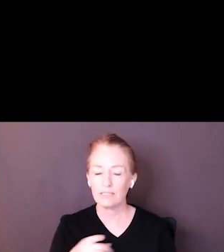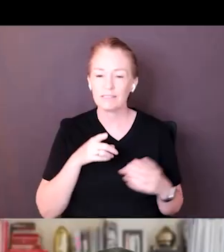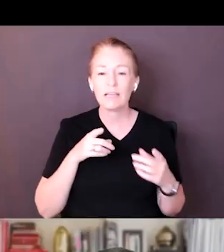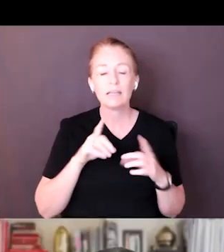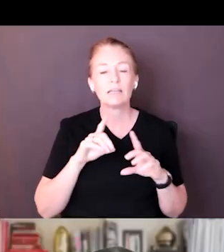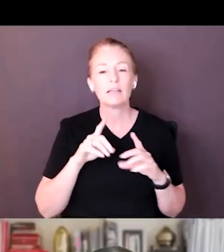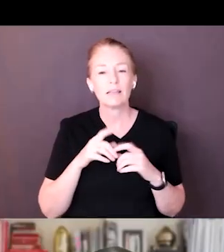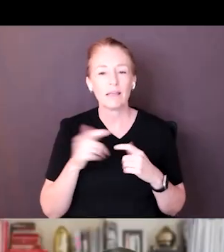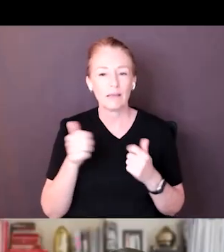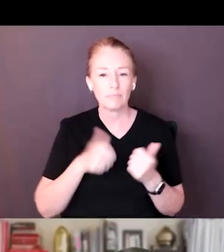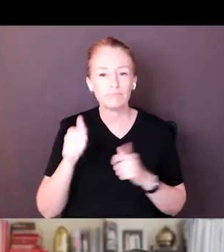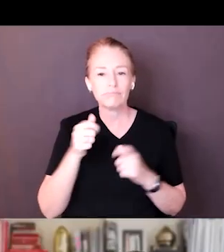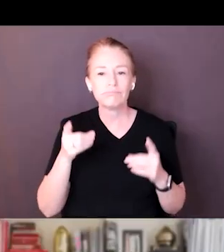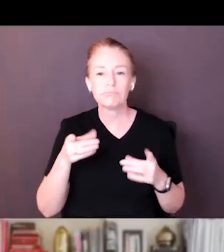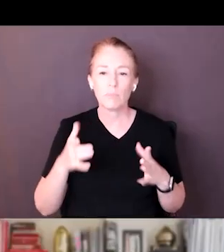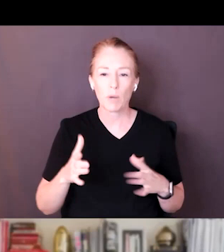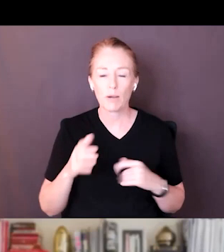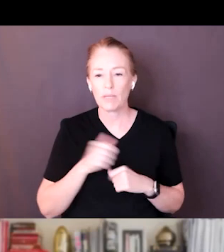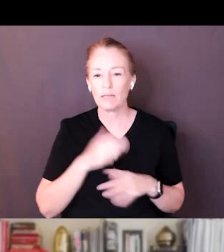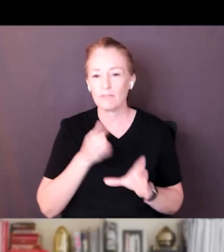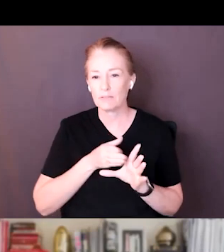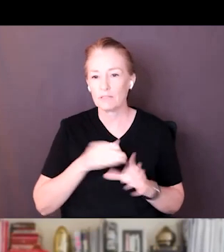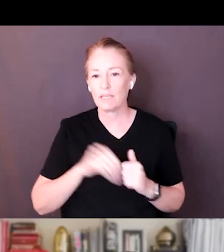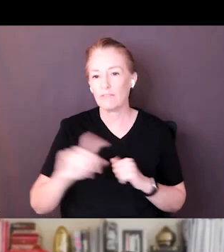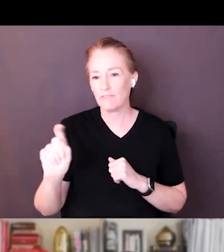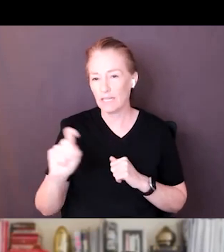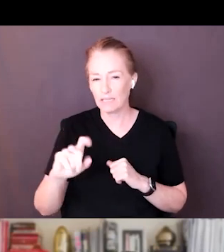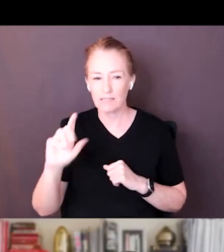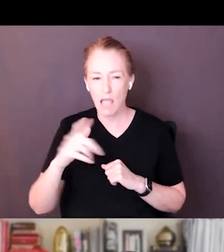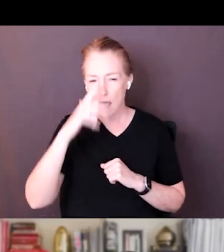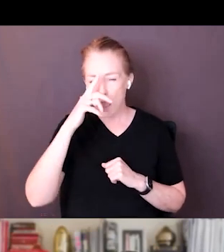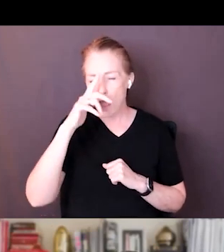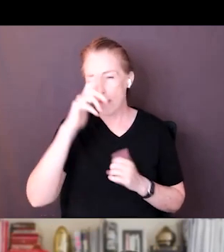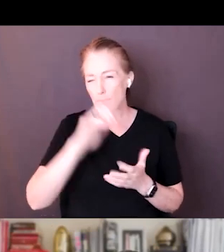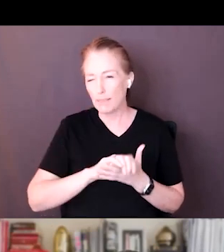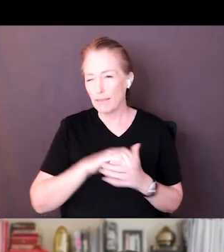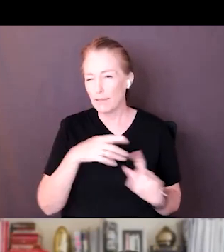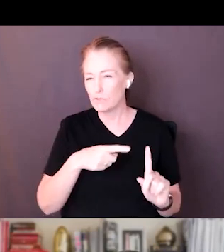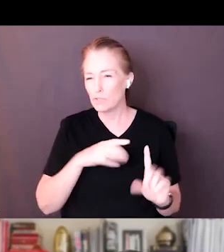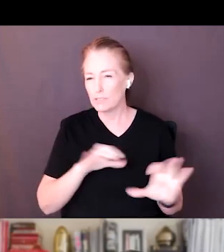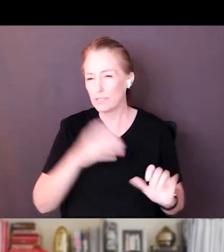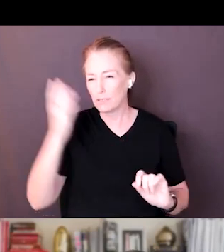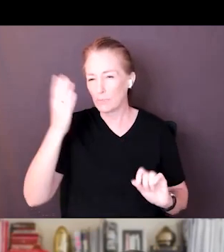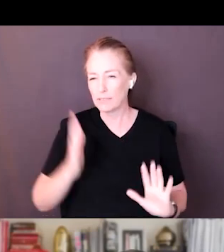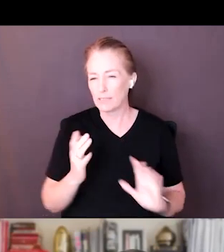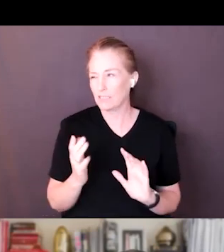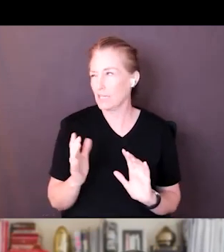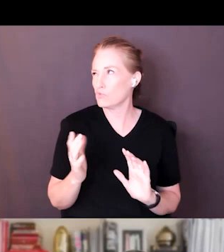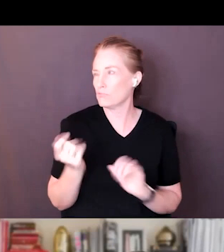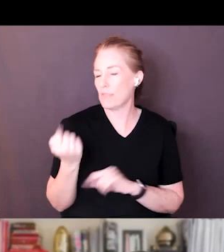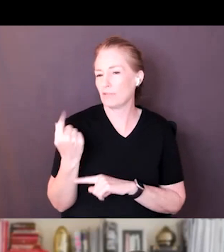in Phoenix. And I believe Dr. Olson did her presentation about a year ago, a little over a year